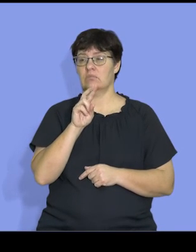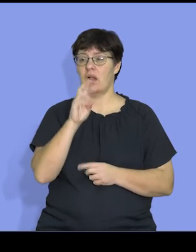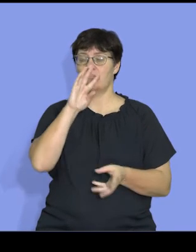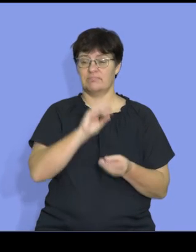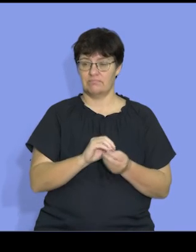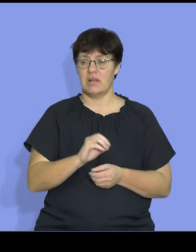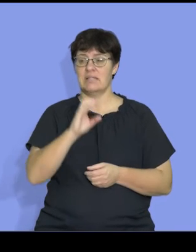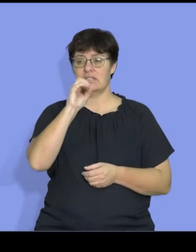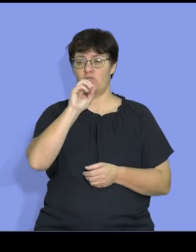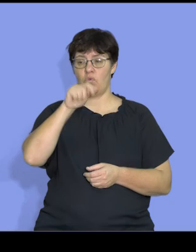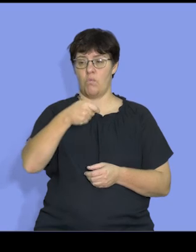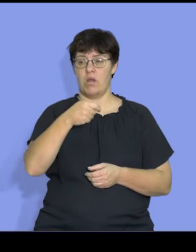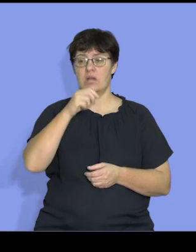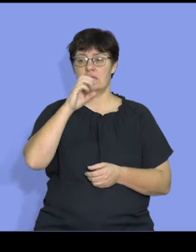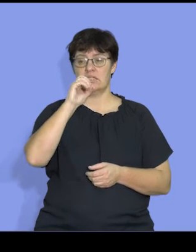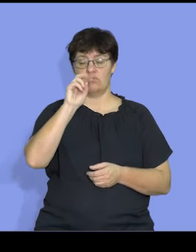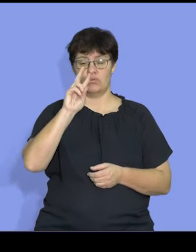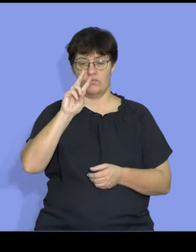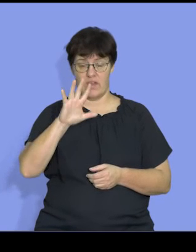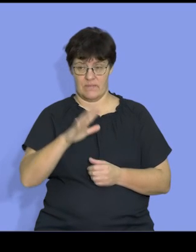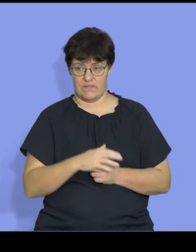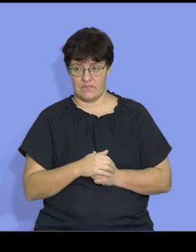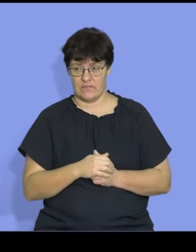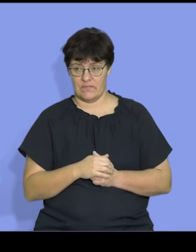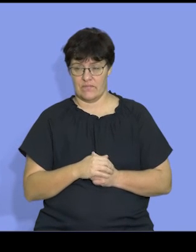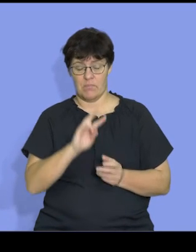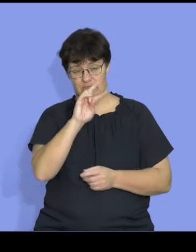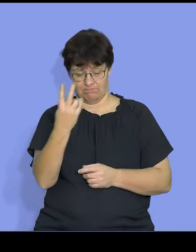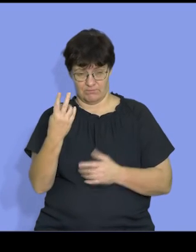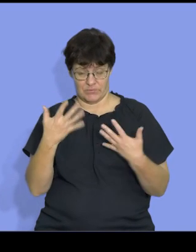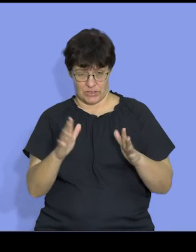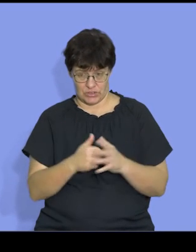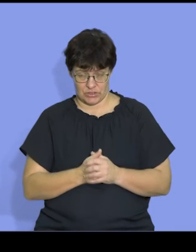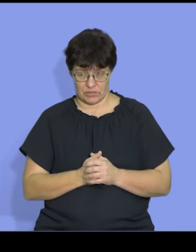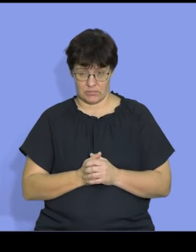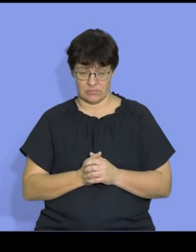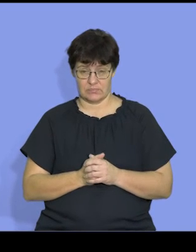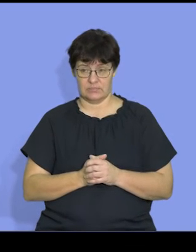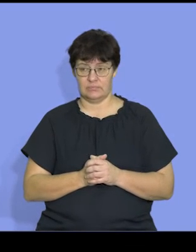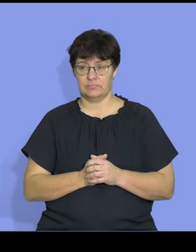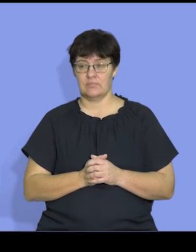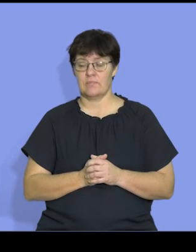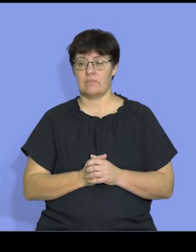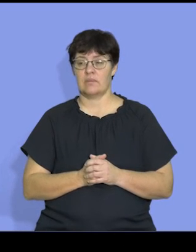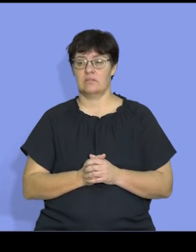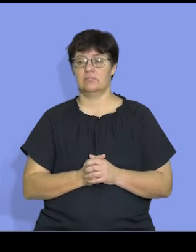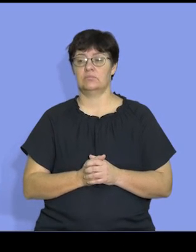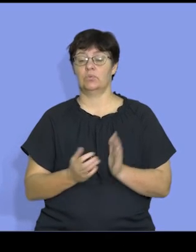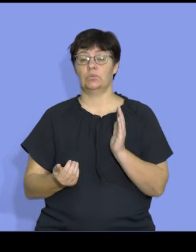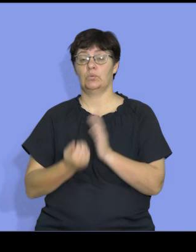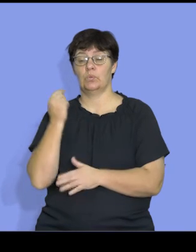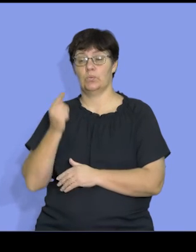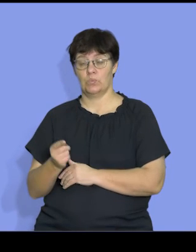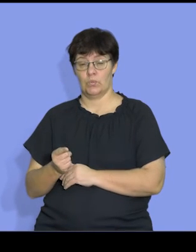is 0,025. We've already converted 25 mils to cubic decimeters. Now the new